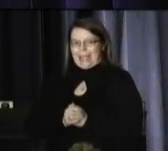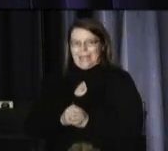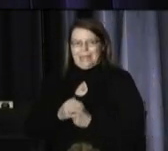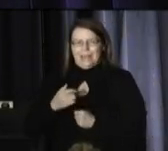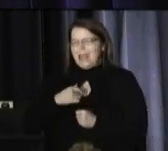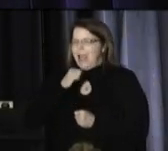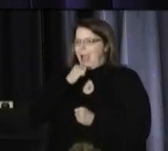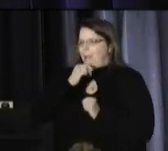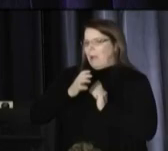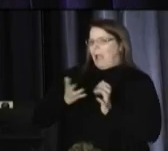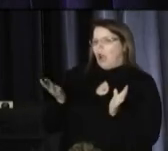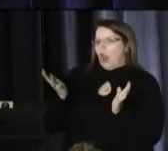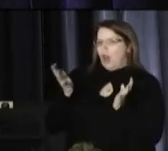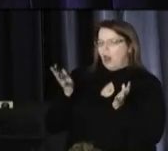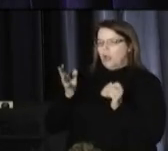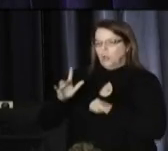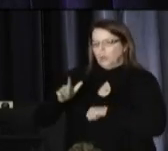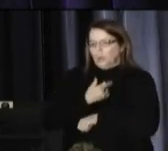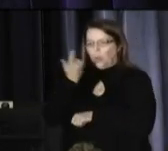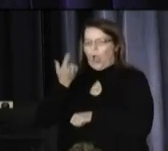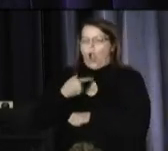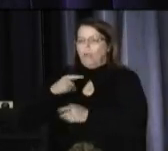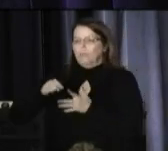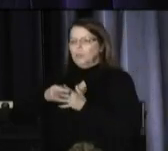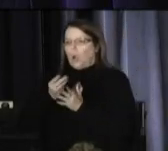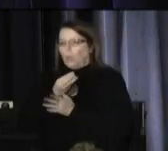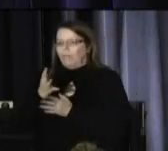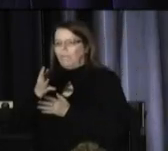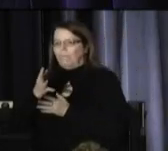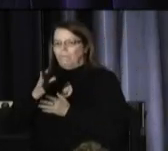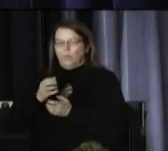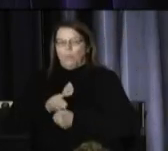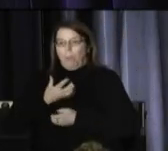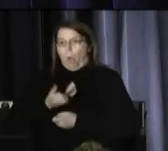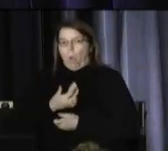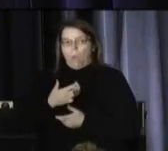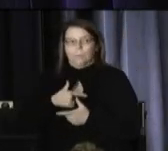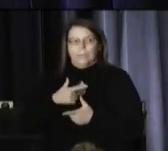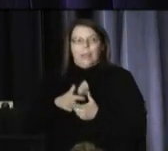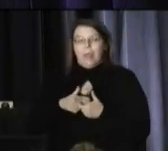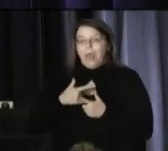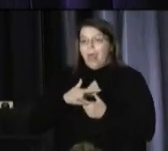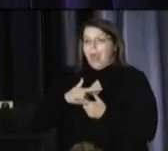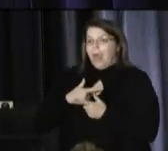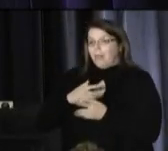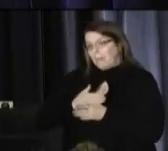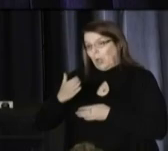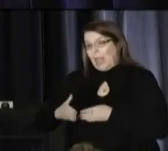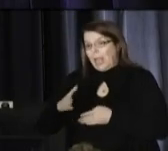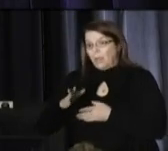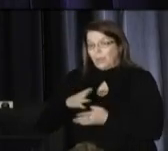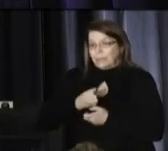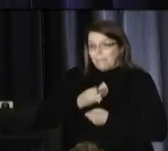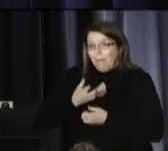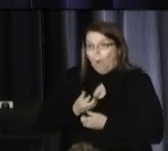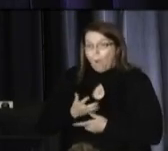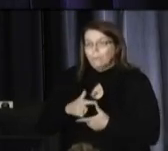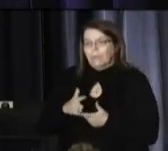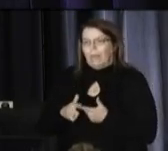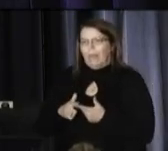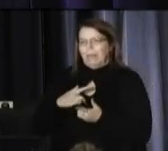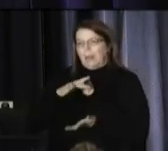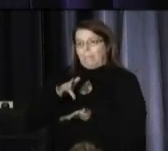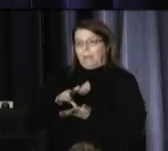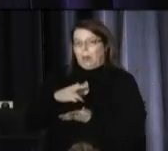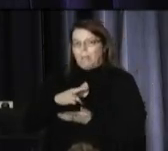too long. I'm gonna start with some poems, and I'm gonna end with some poems. In the middle are also gonna be poems, so it's all poems.